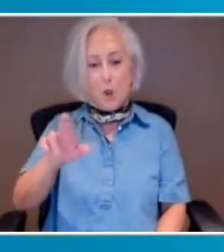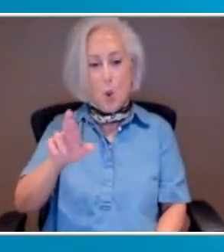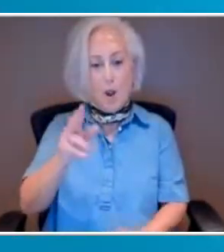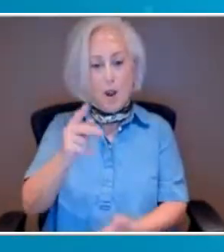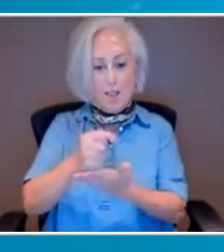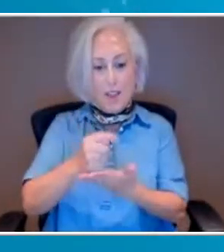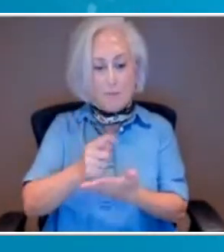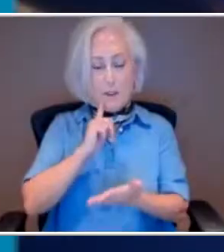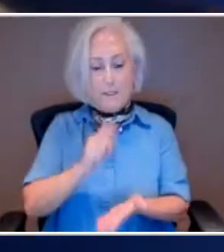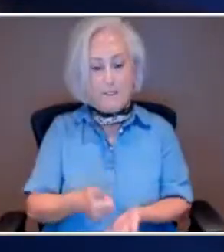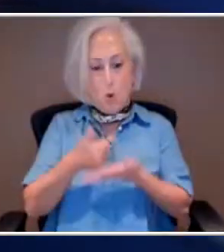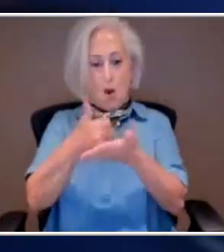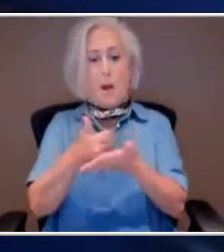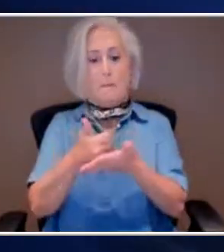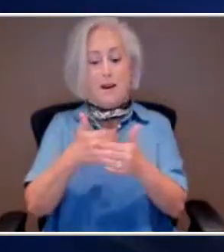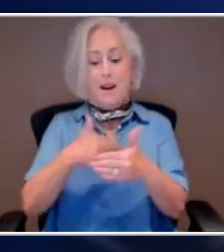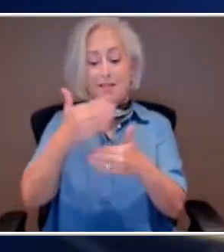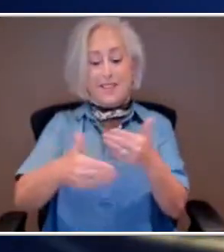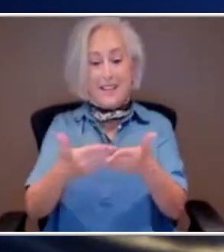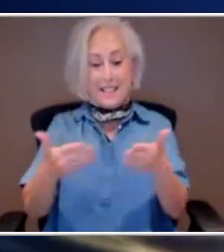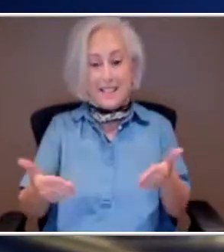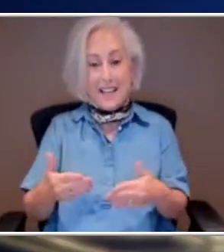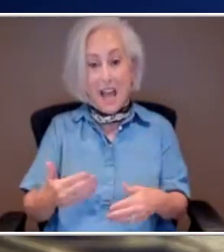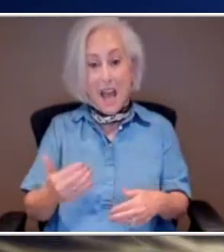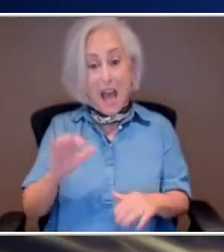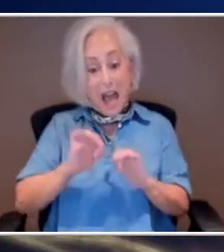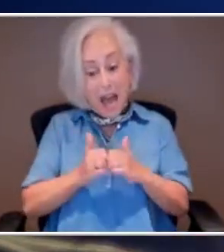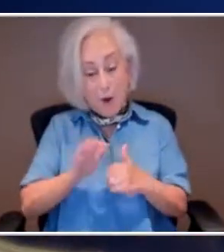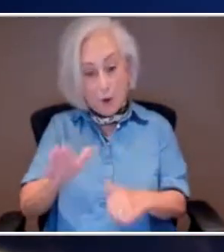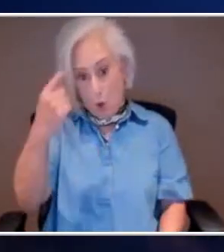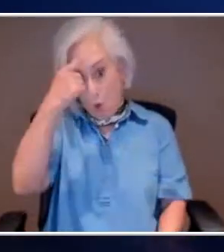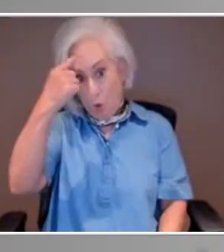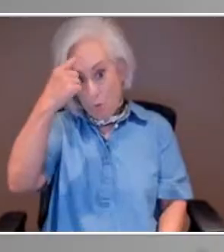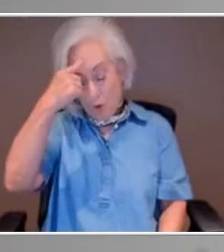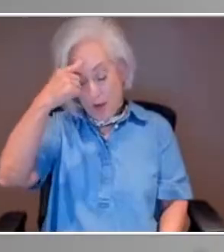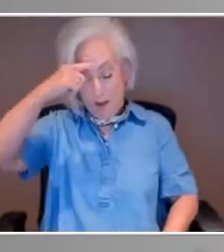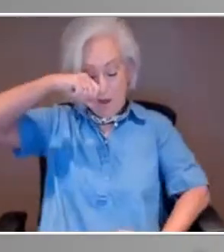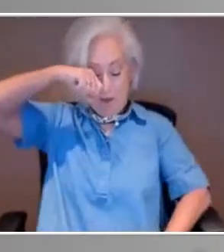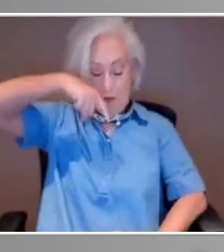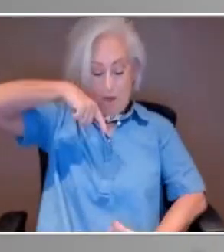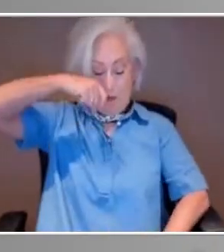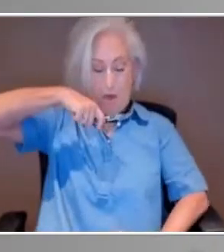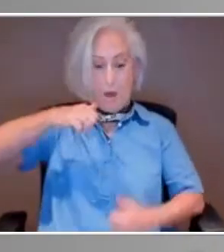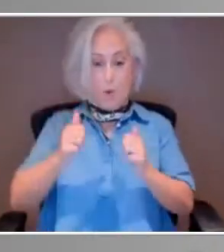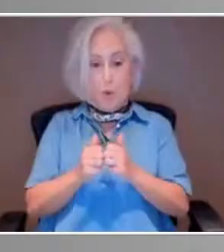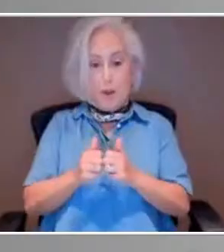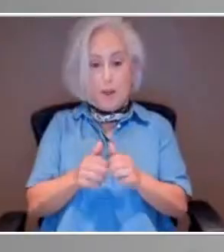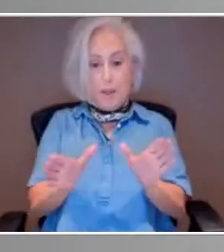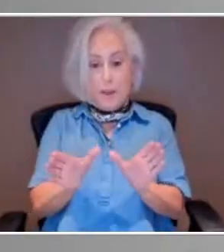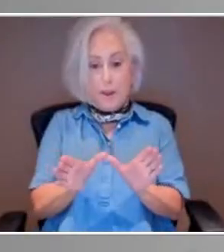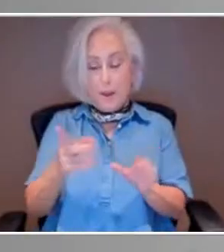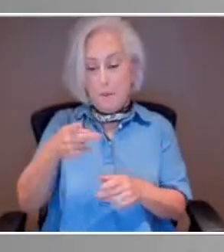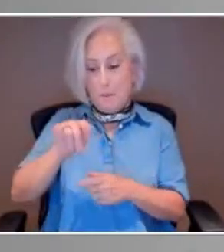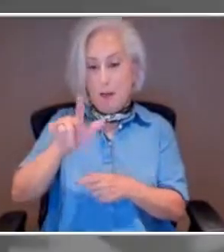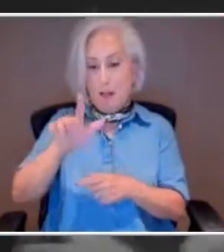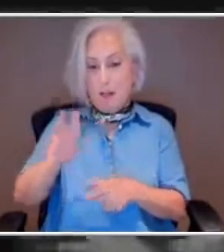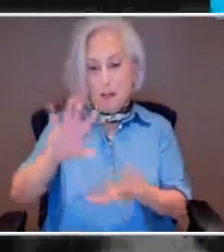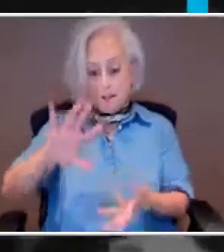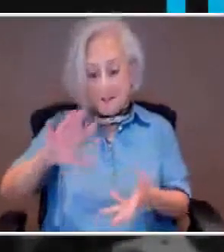Brain Health, how the signals from your brain to your pelvis can disrupt your daily life.